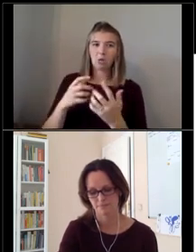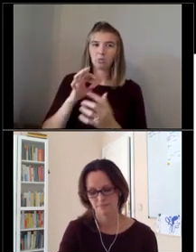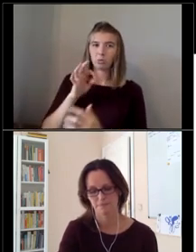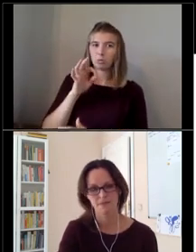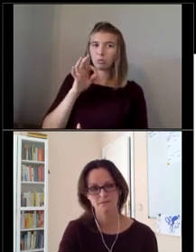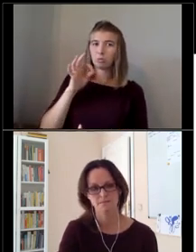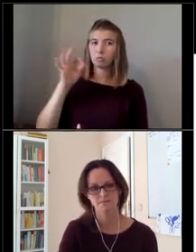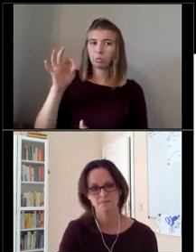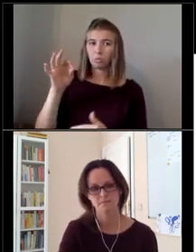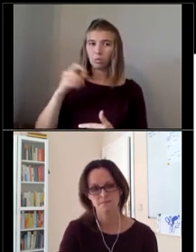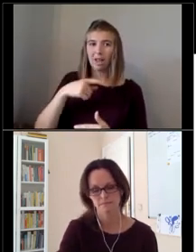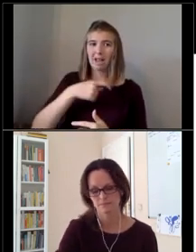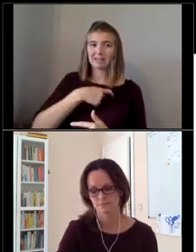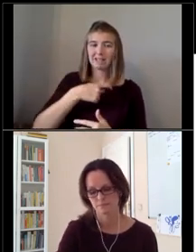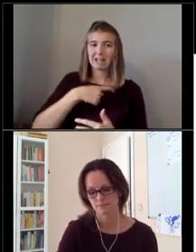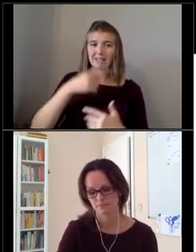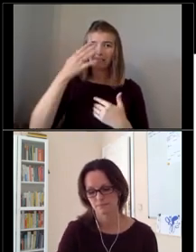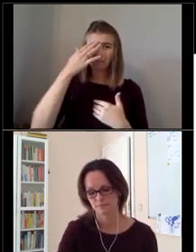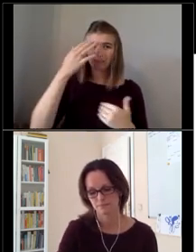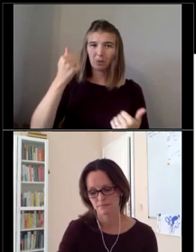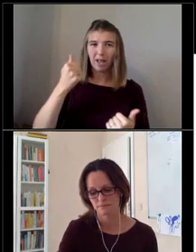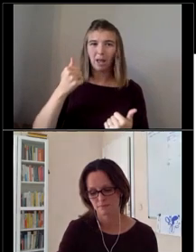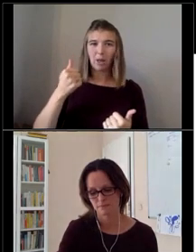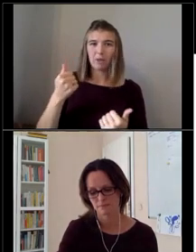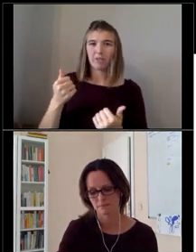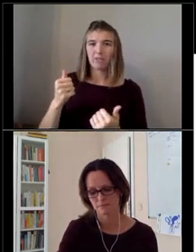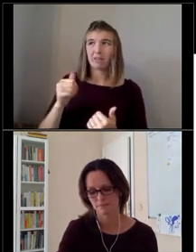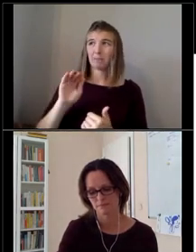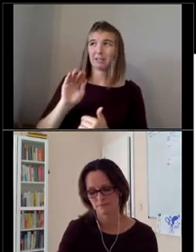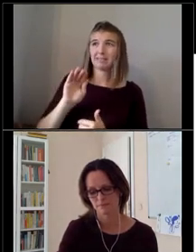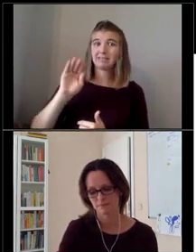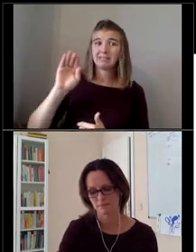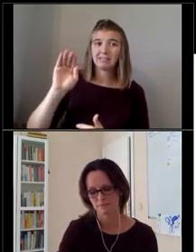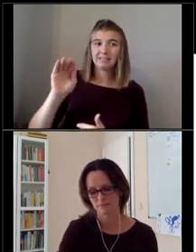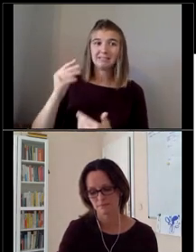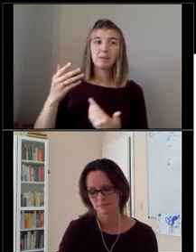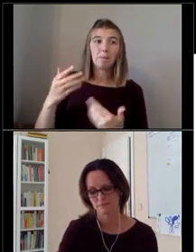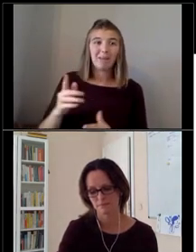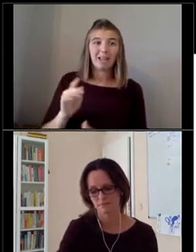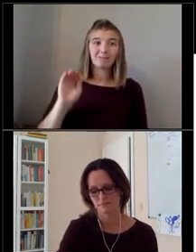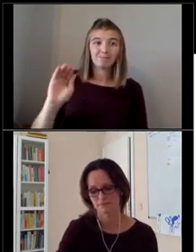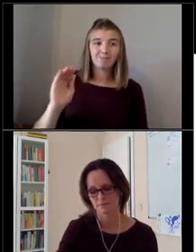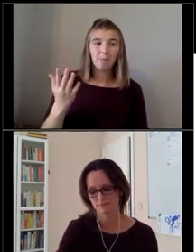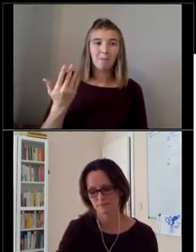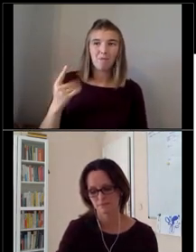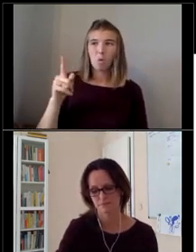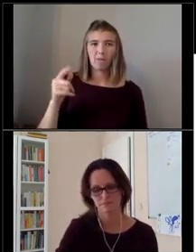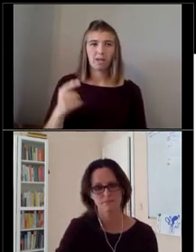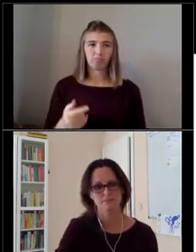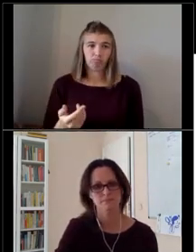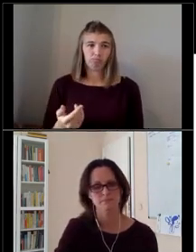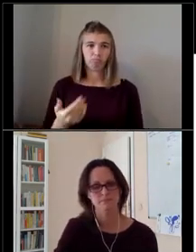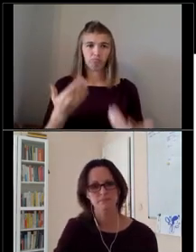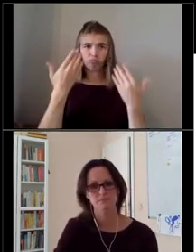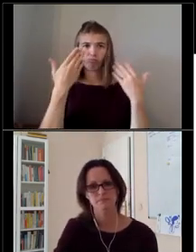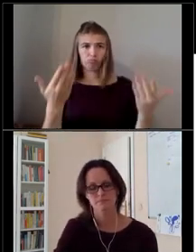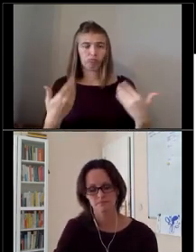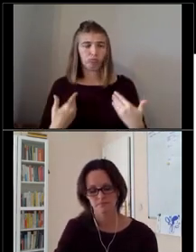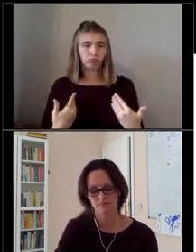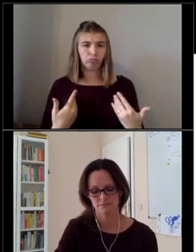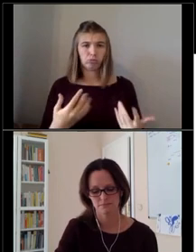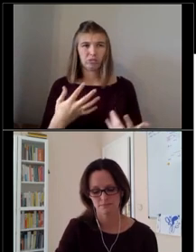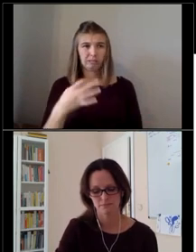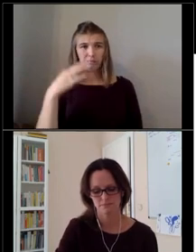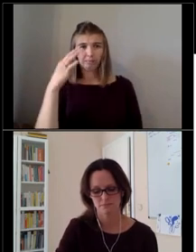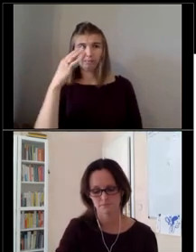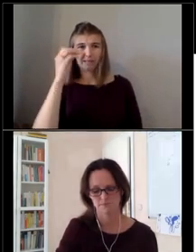have any experience with this, I don't really know what I'm supposed to do. How would you get those conversations rolling, and